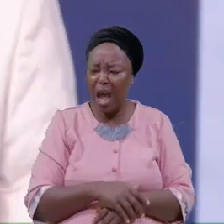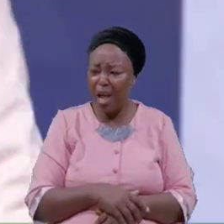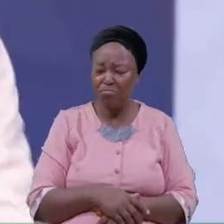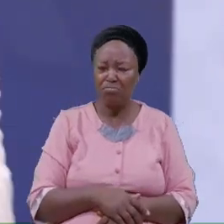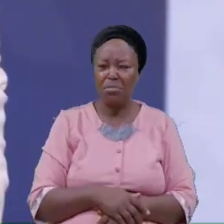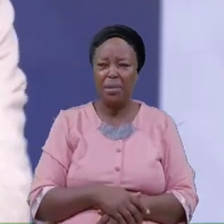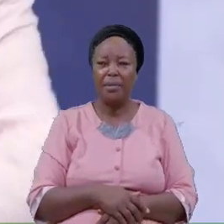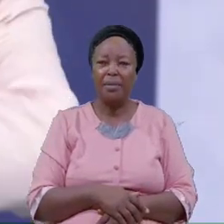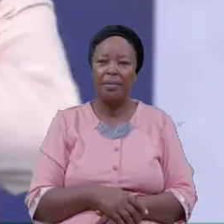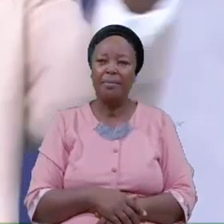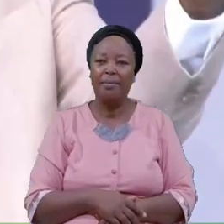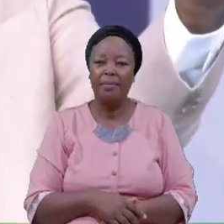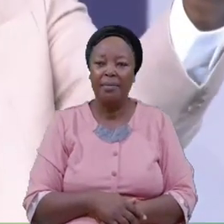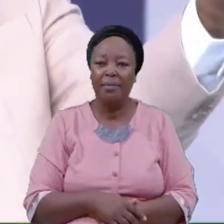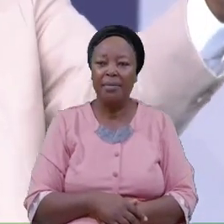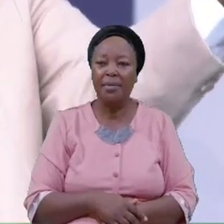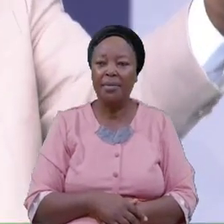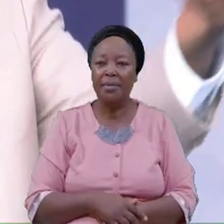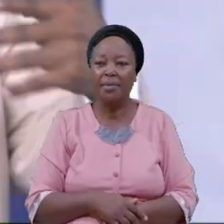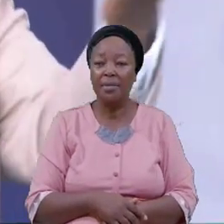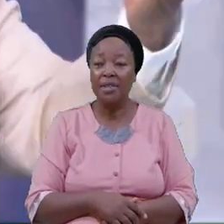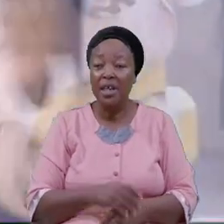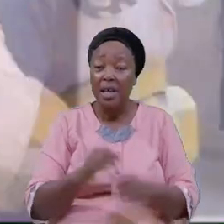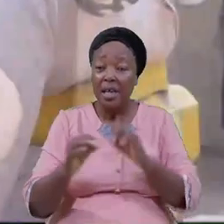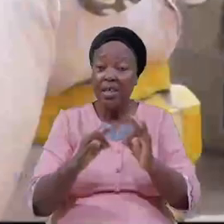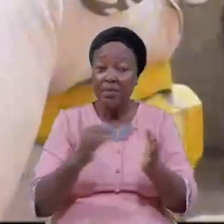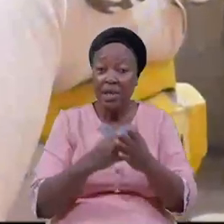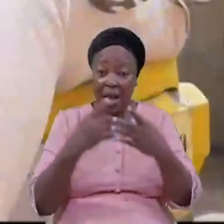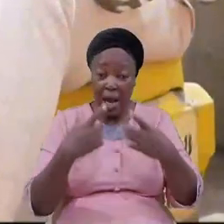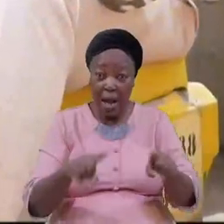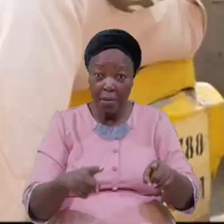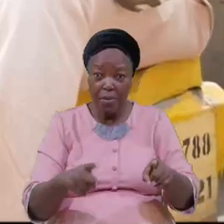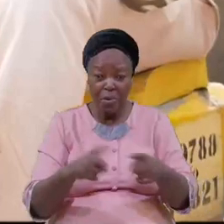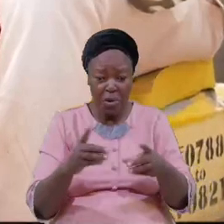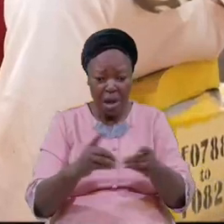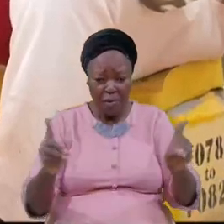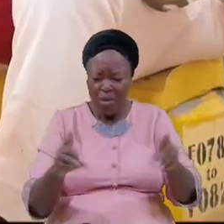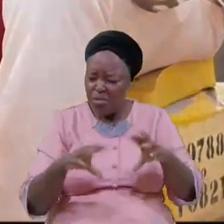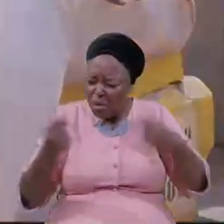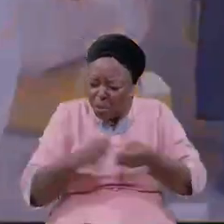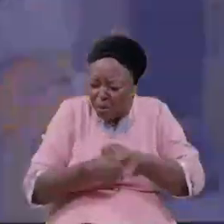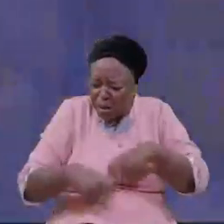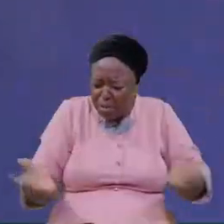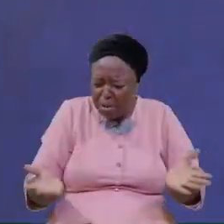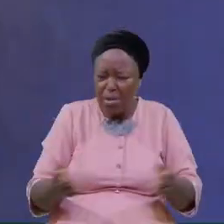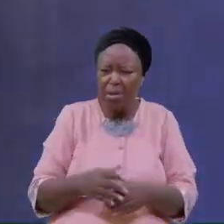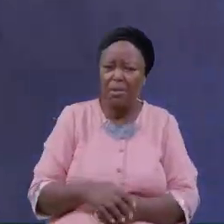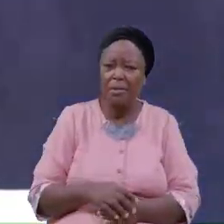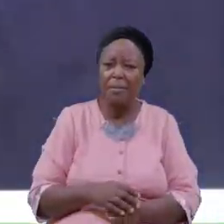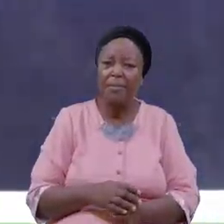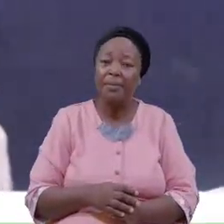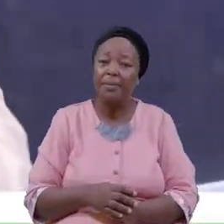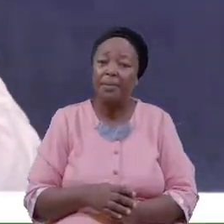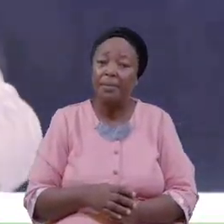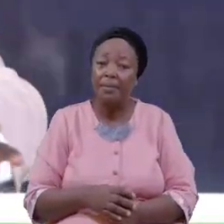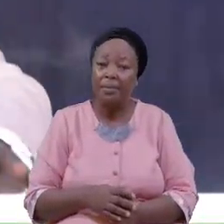je vais jamais accepter ça de quelqu'un. If it comes to divorce, so be it. Ah, si ça vient au divorce, ah, quand ça vient, and you hein, still